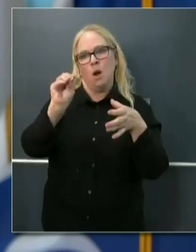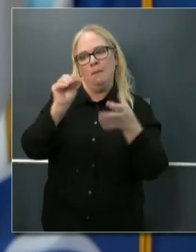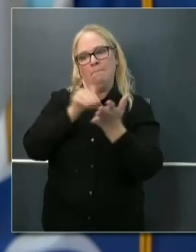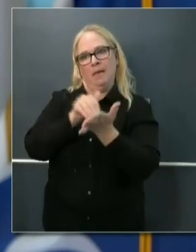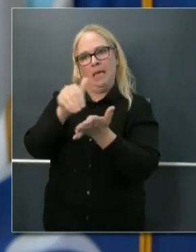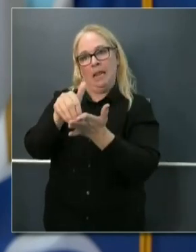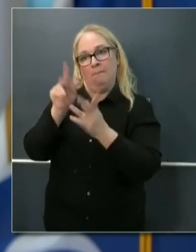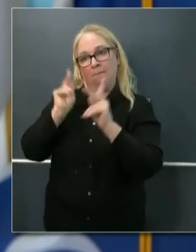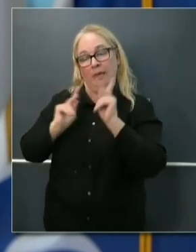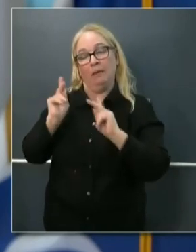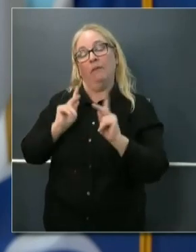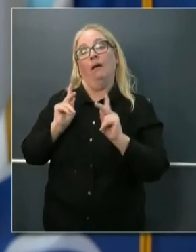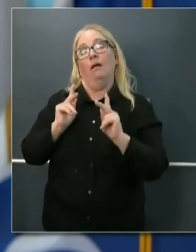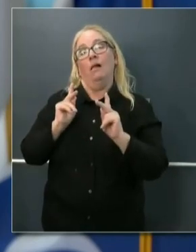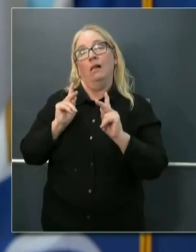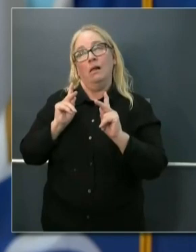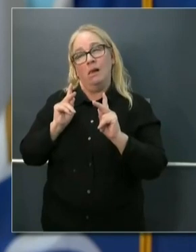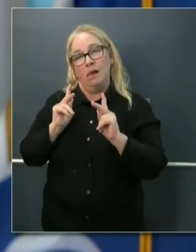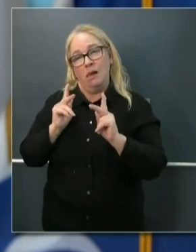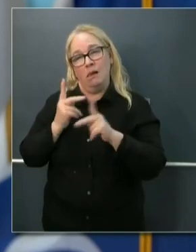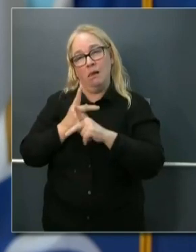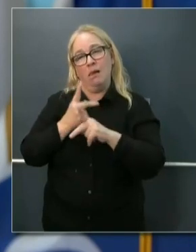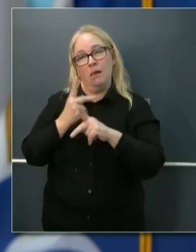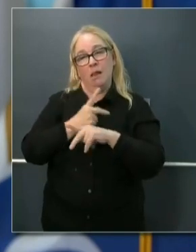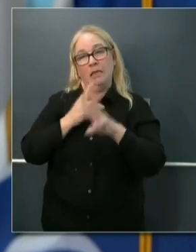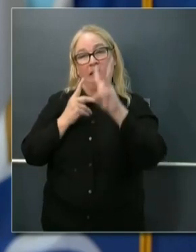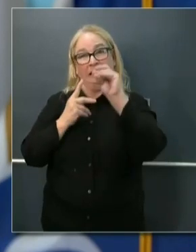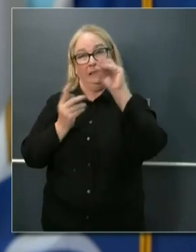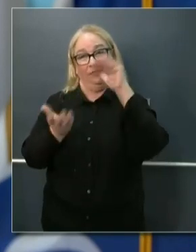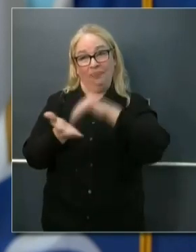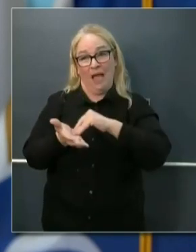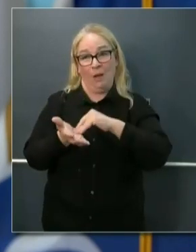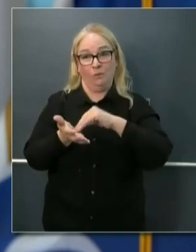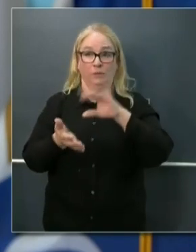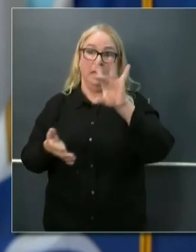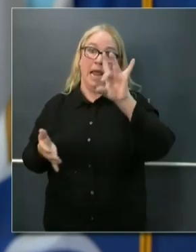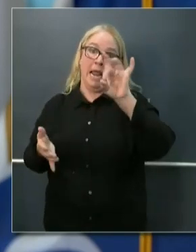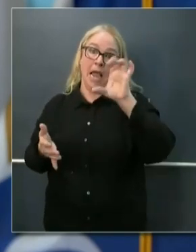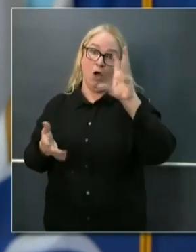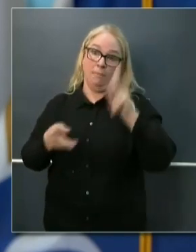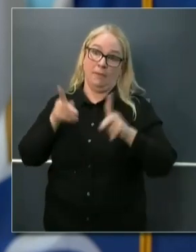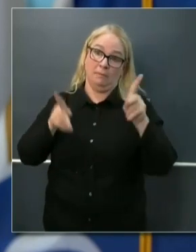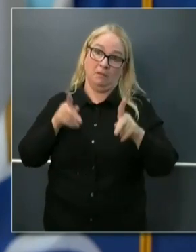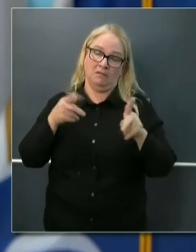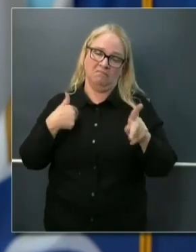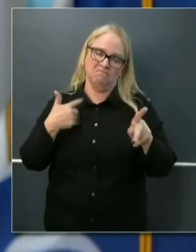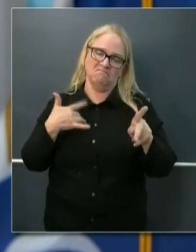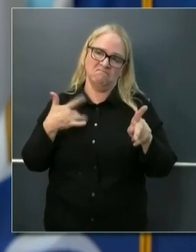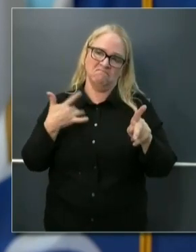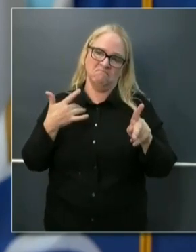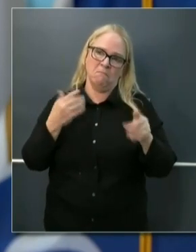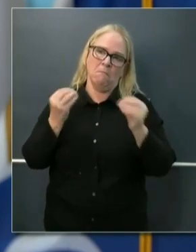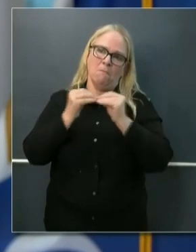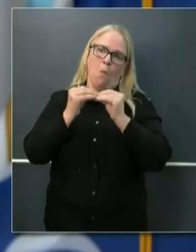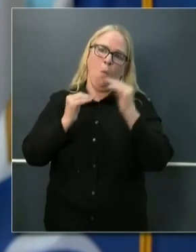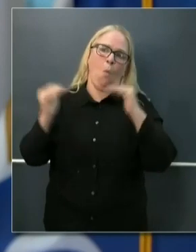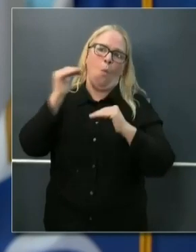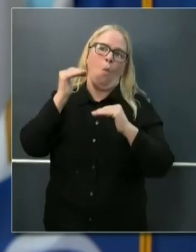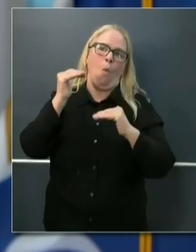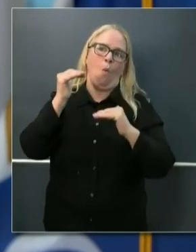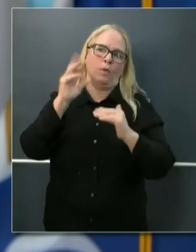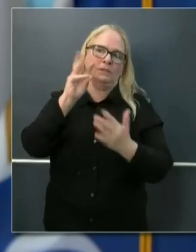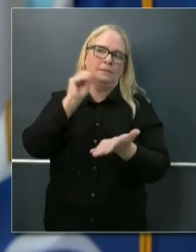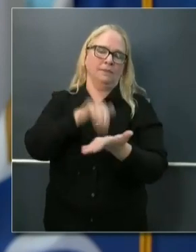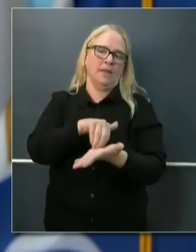plus or minus, that's about 60,800, roughly 60,000. We think we can go north of 60,000. That's